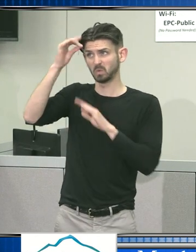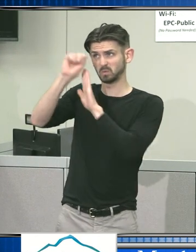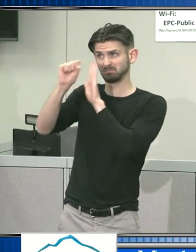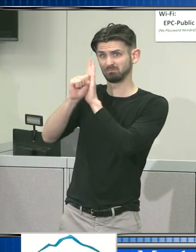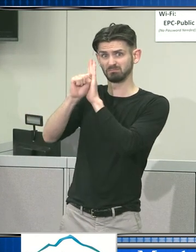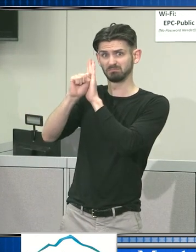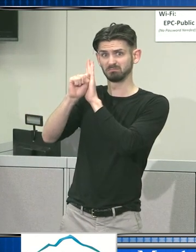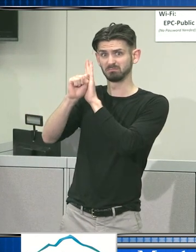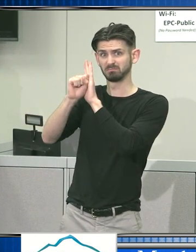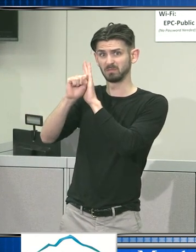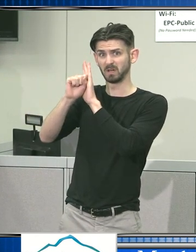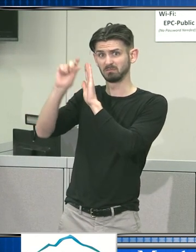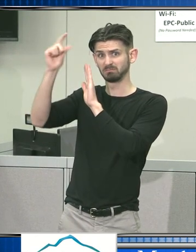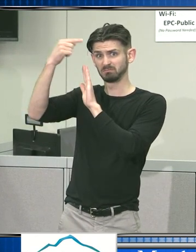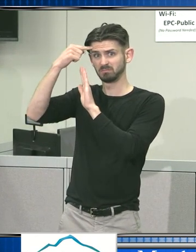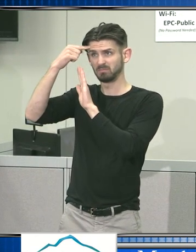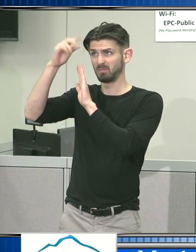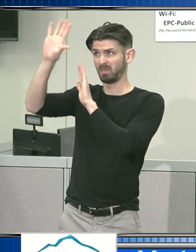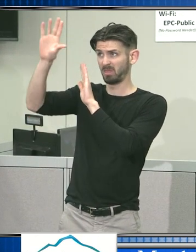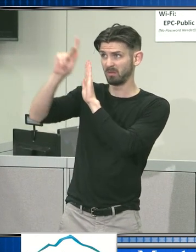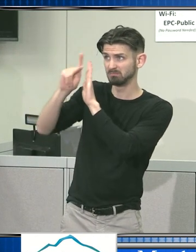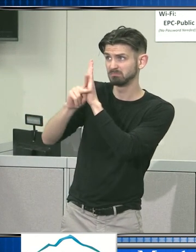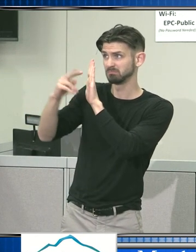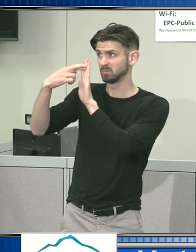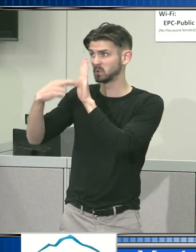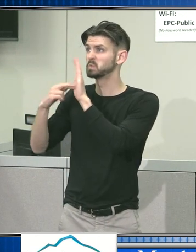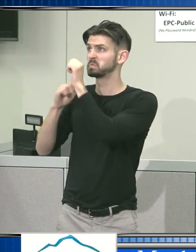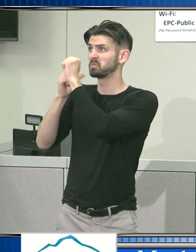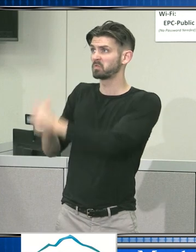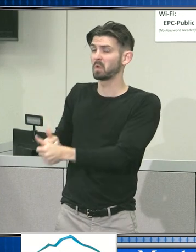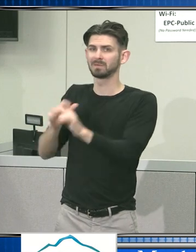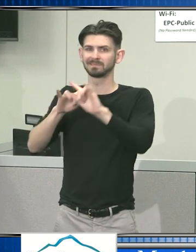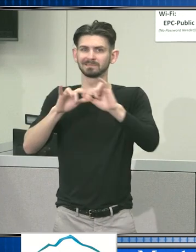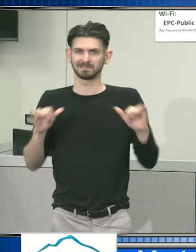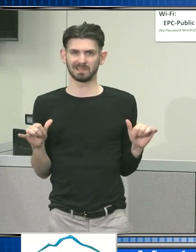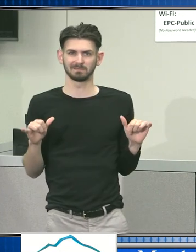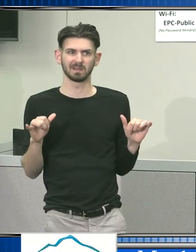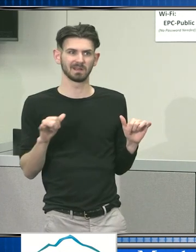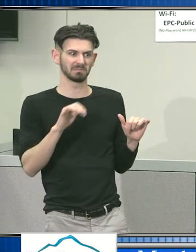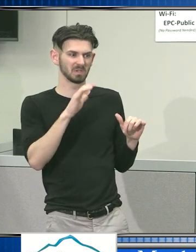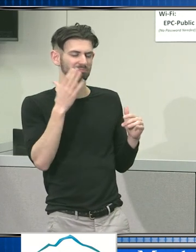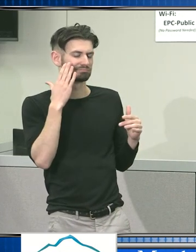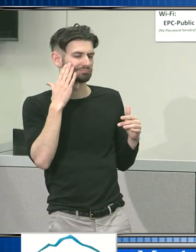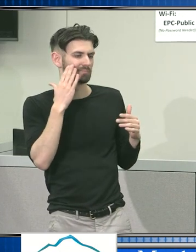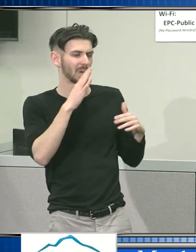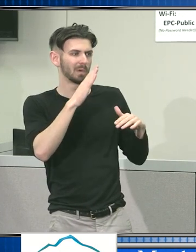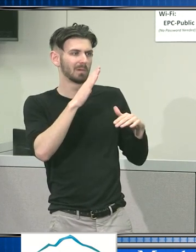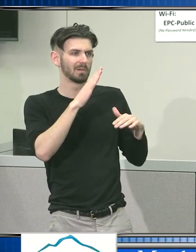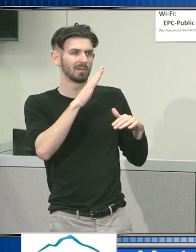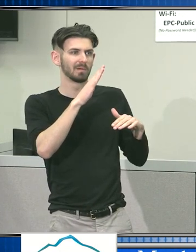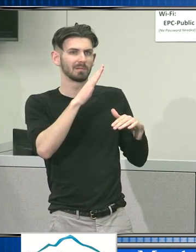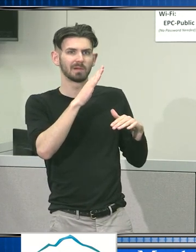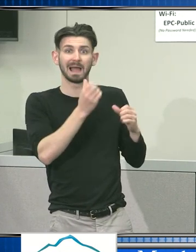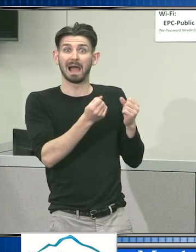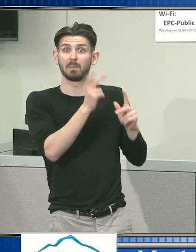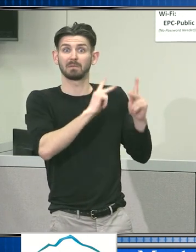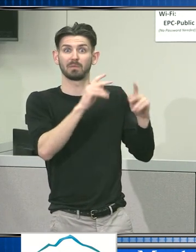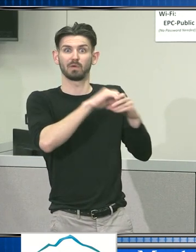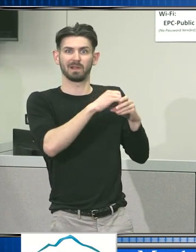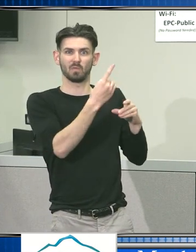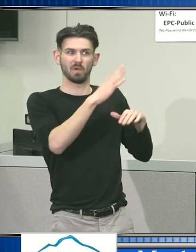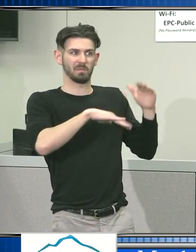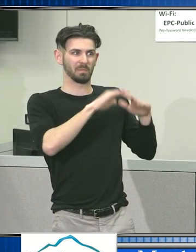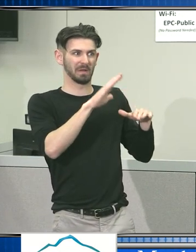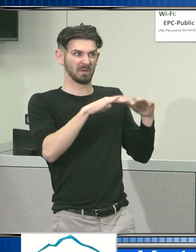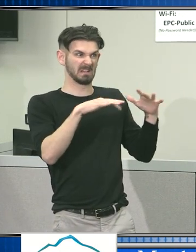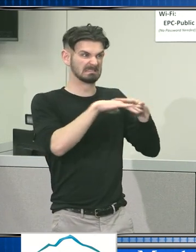governments, while at the same time maintaining the limits on numbers of people in buildings and things of that nature. But again, we are